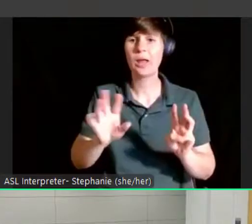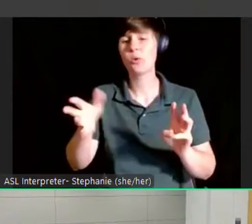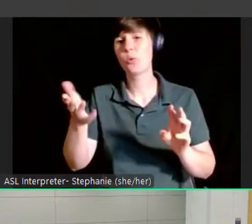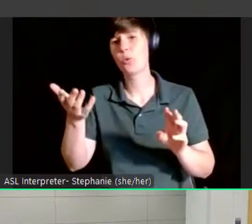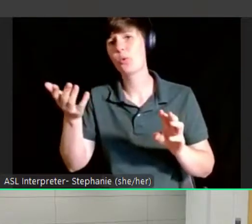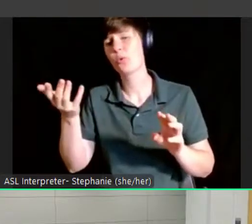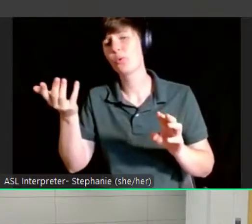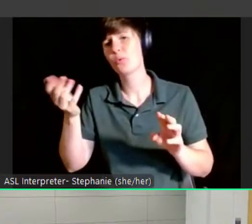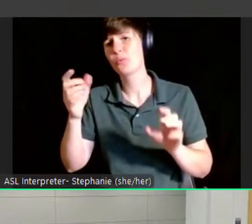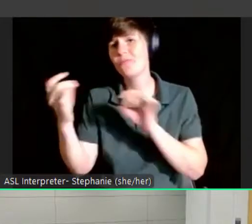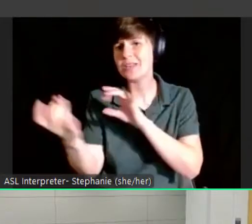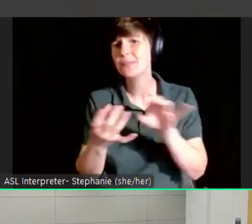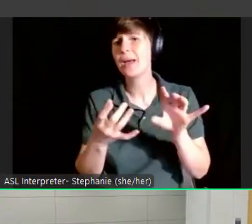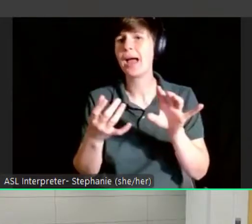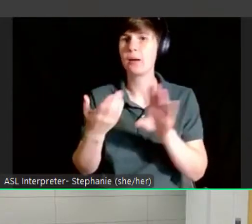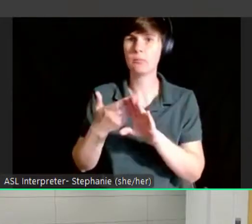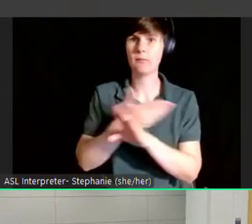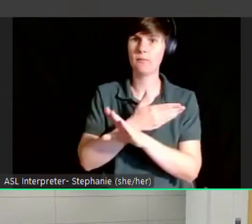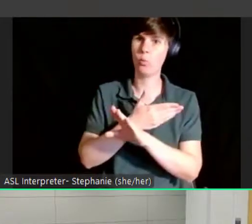But